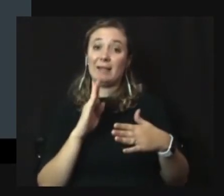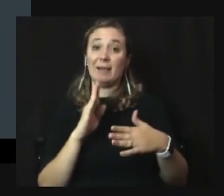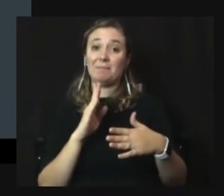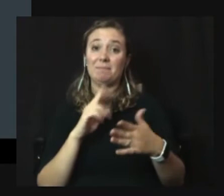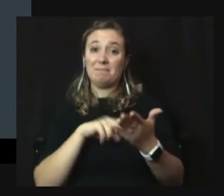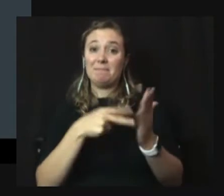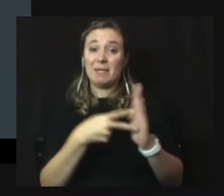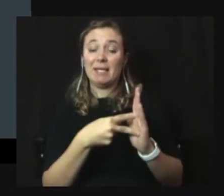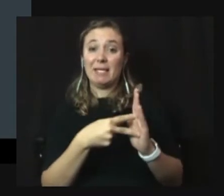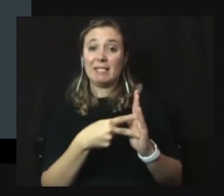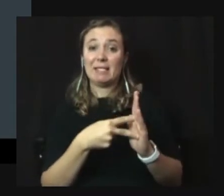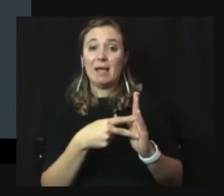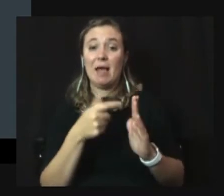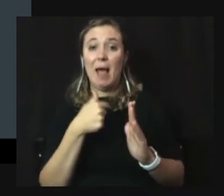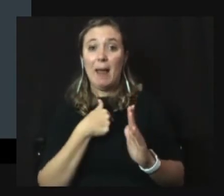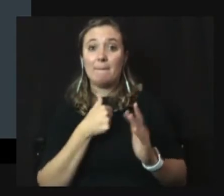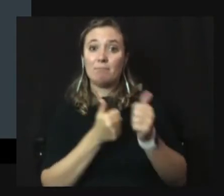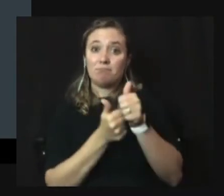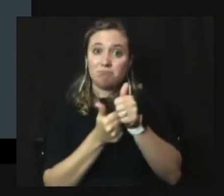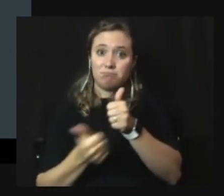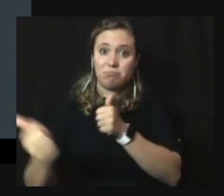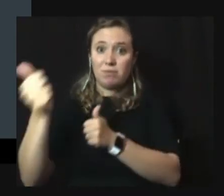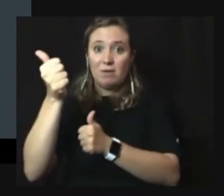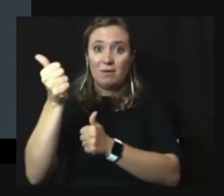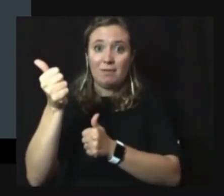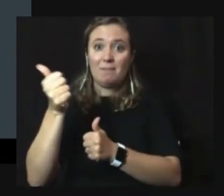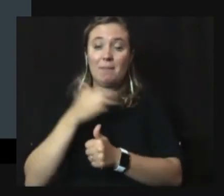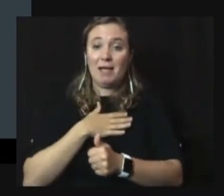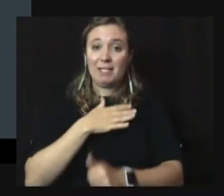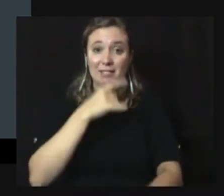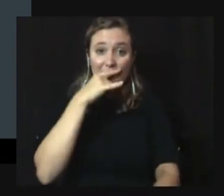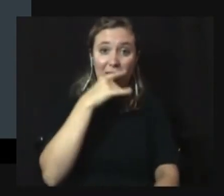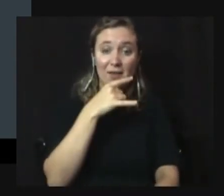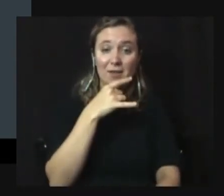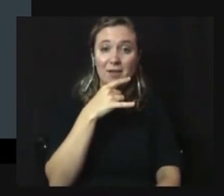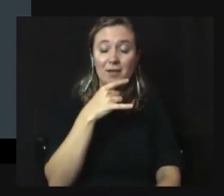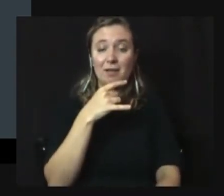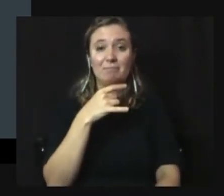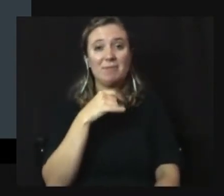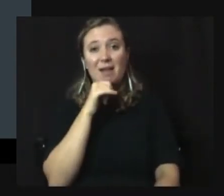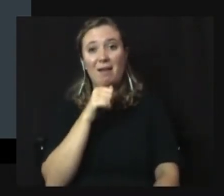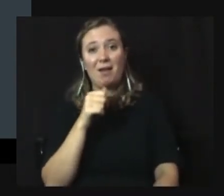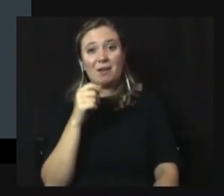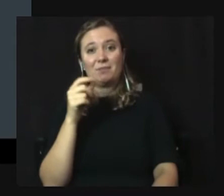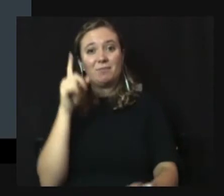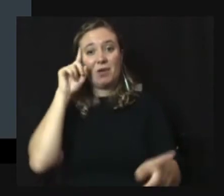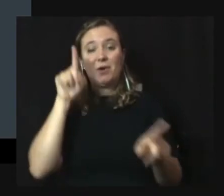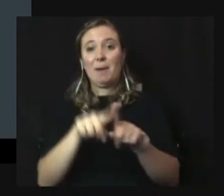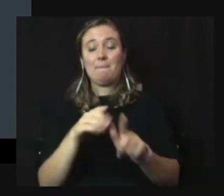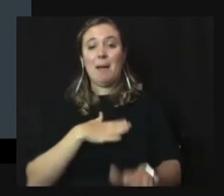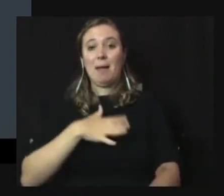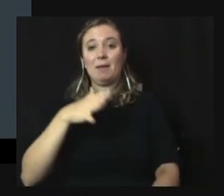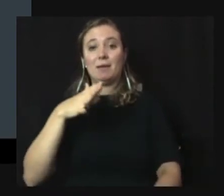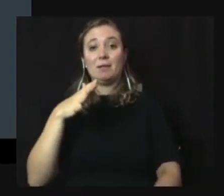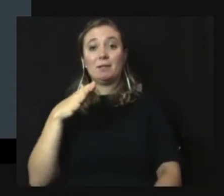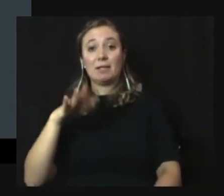child, and I don't agree to that. My child is a person. All of my children are autonomous beings and they